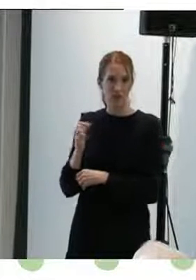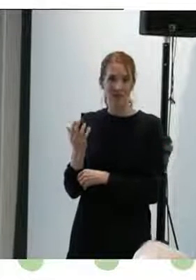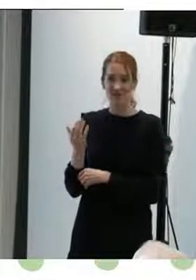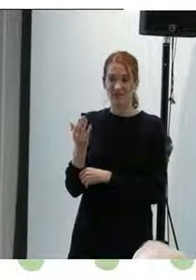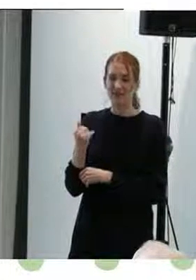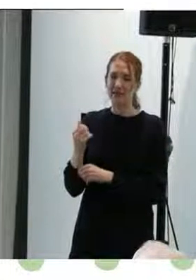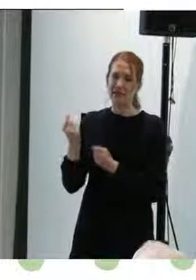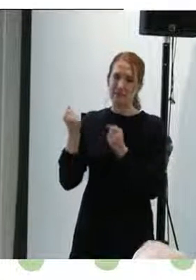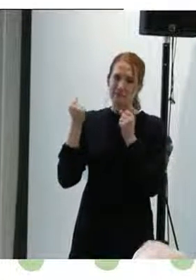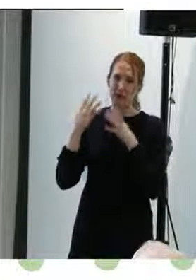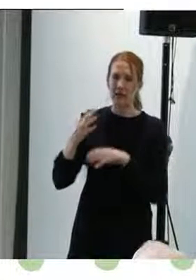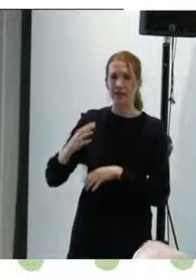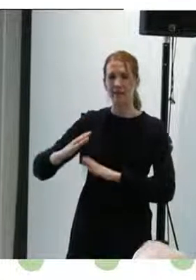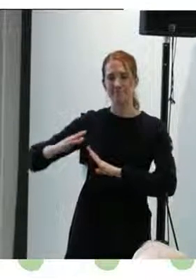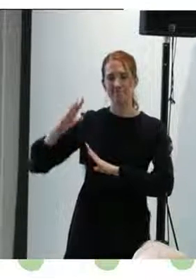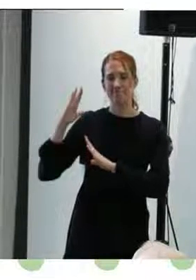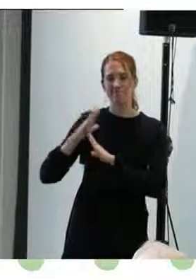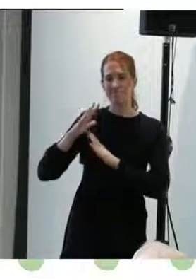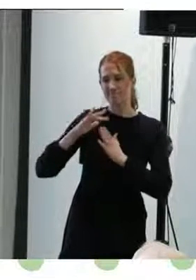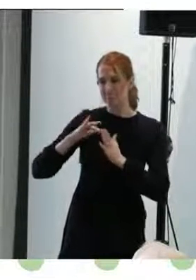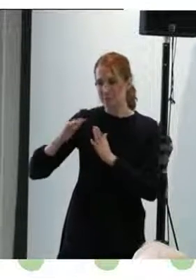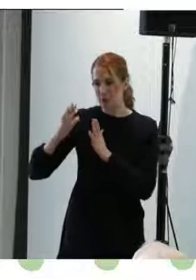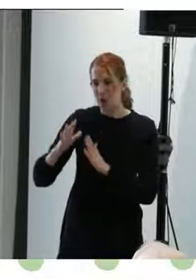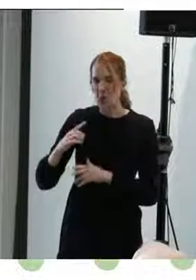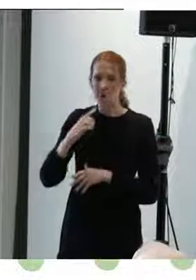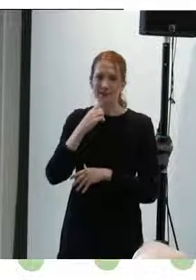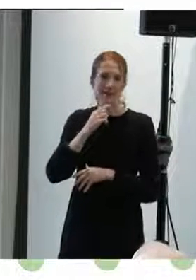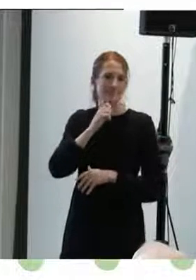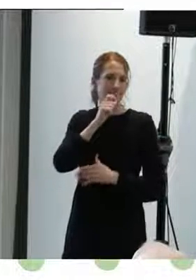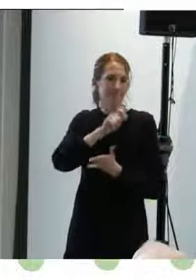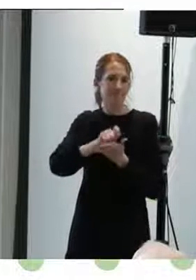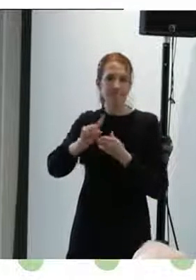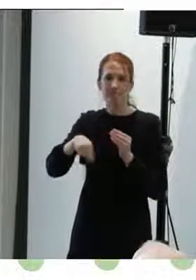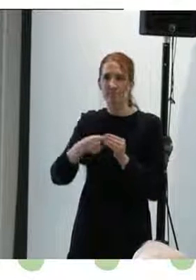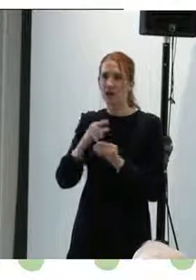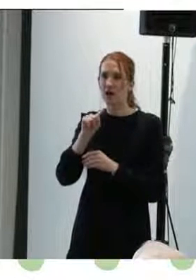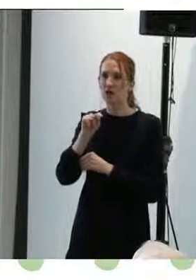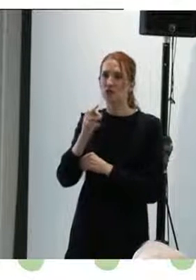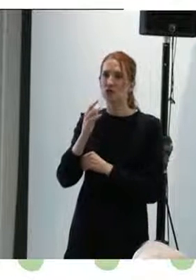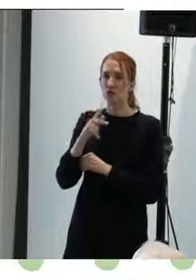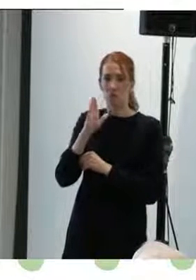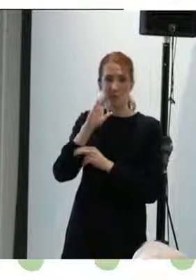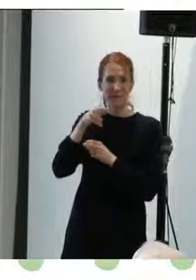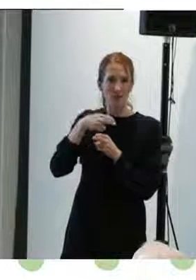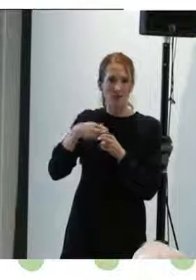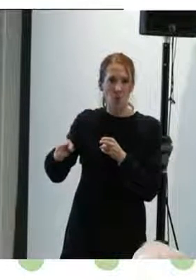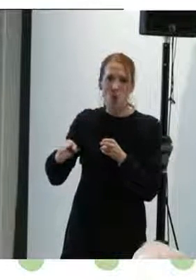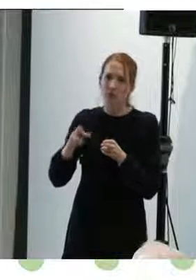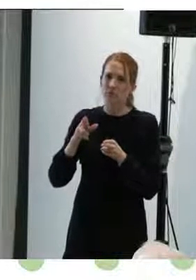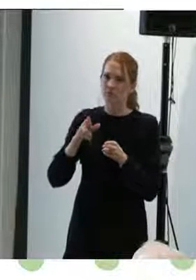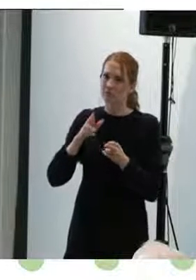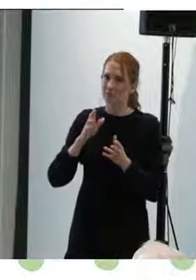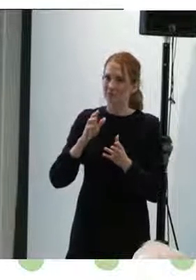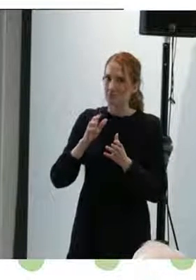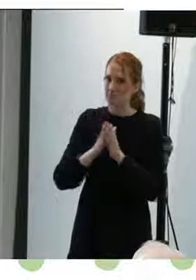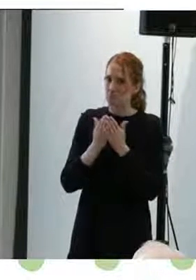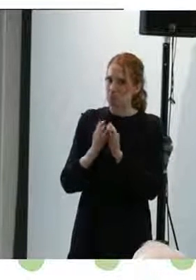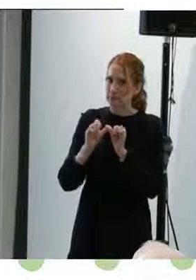me, don't write anything about Trump, it's just gonna be quick. Your book, book's gonna last a long time, and you'll be embarrassed if you focus on Trump. So,